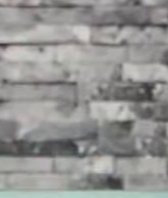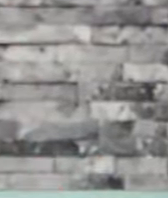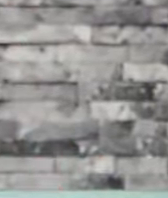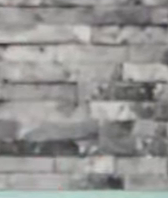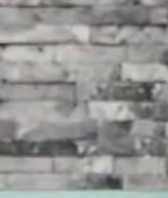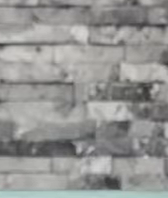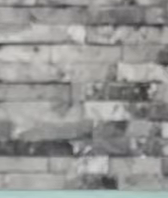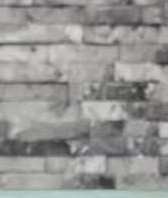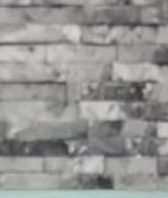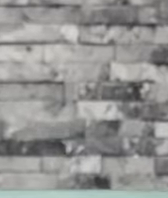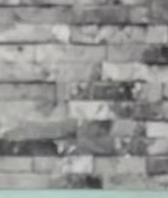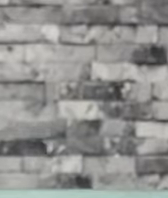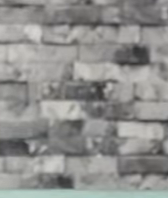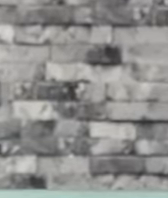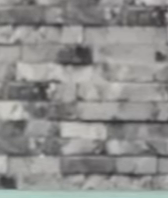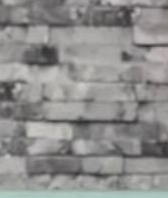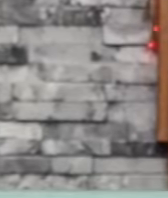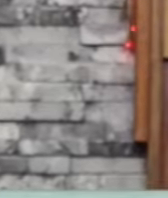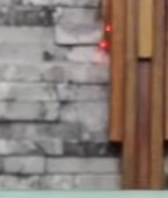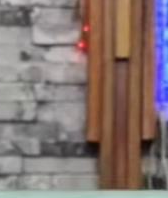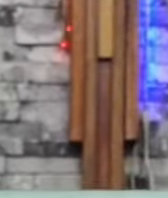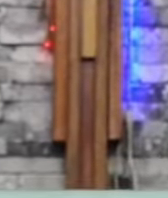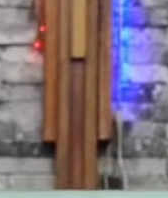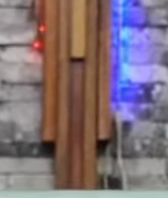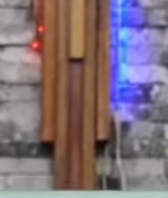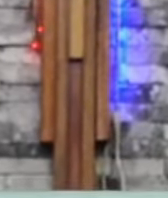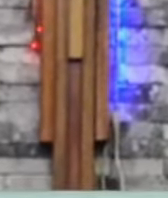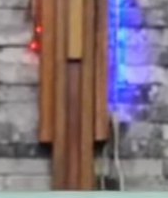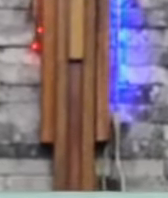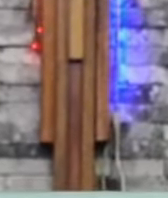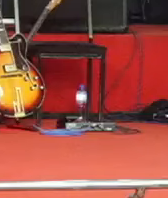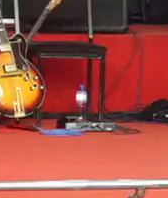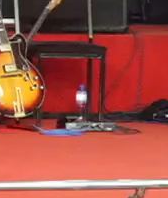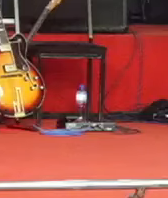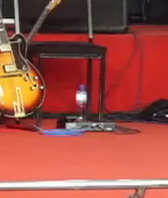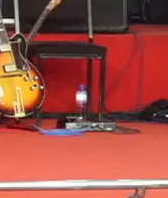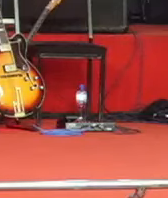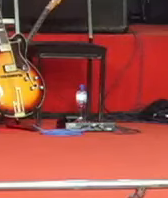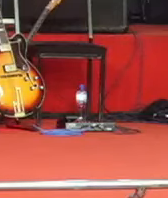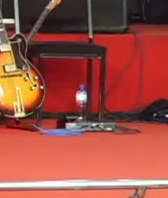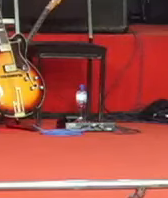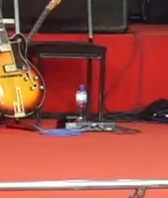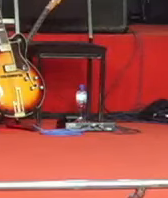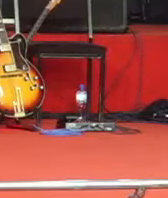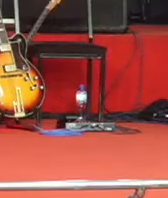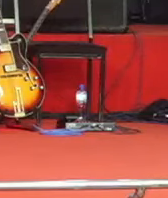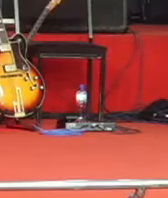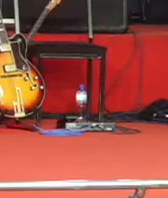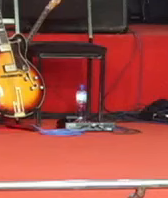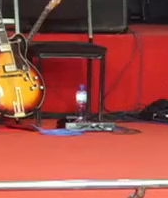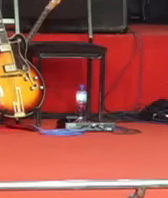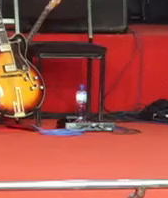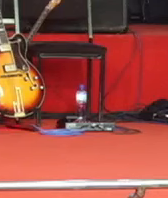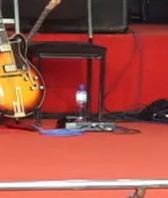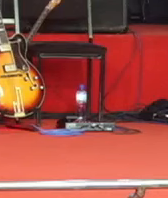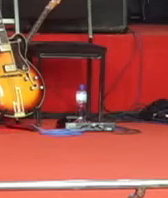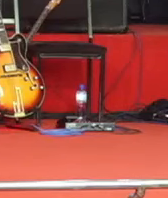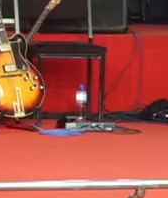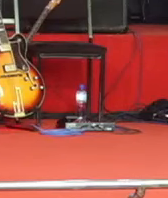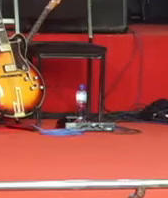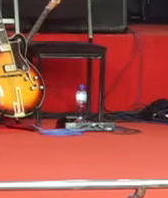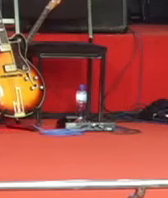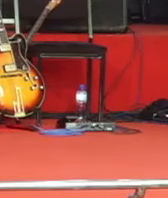had perished. Wakafika pale ambapo ajali ya meli ya kwanza ilitendeka. The captain of the ship told him, "Sir, this is where your